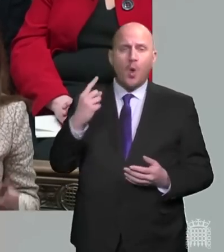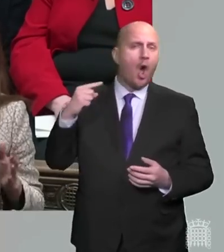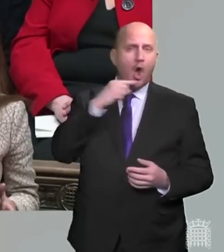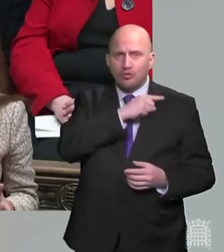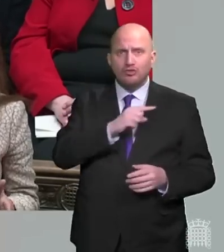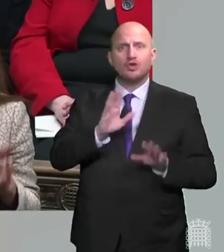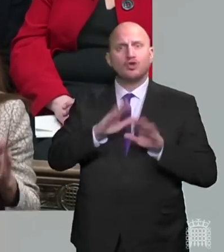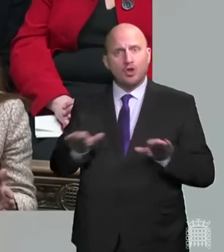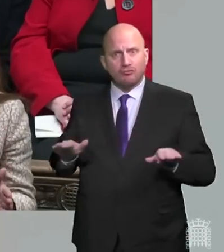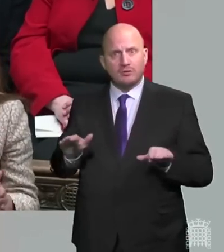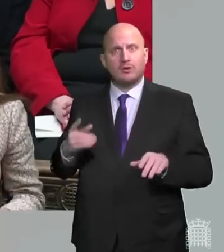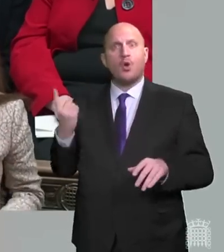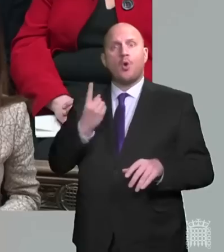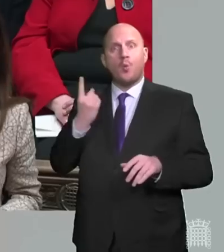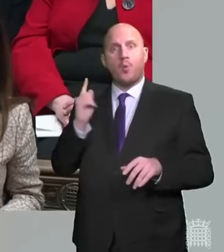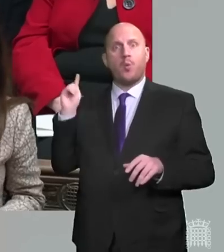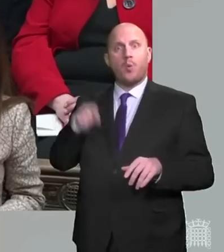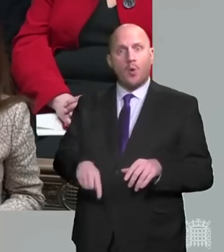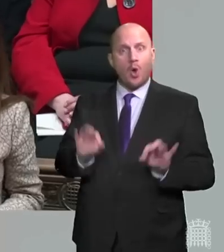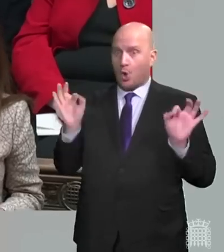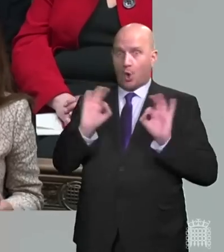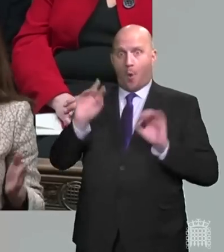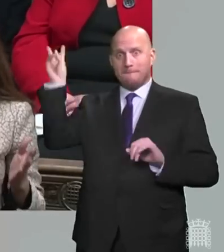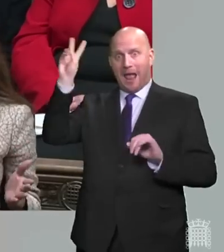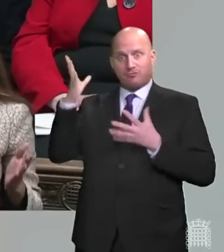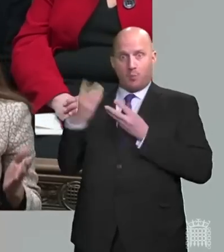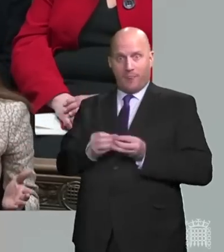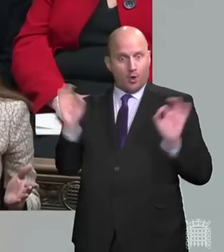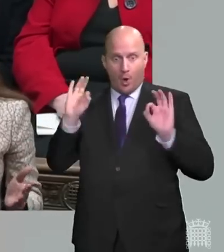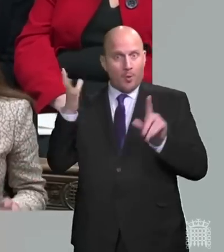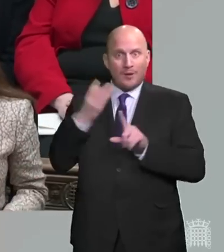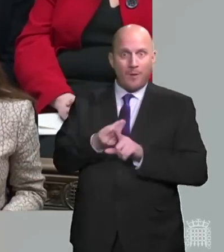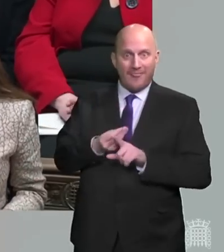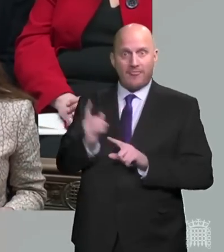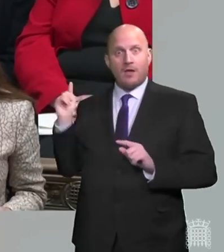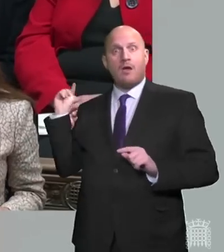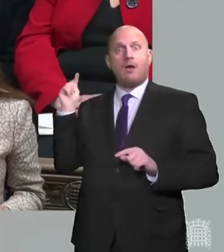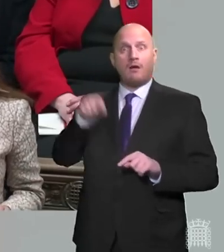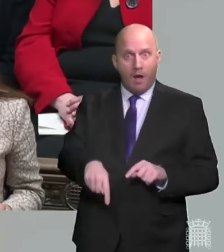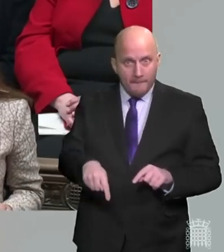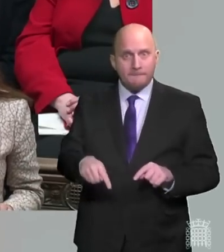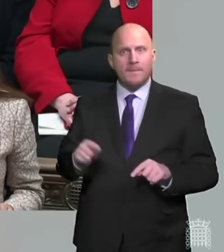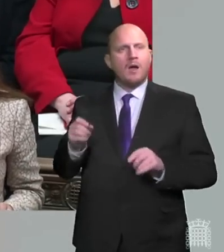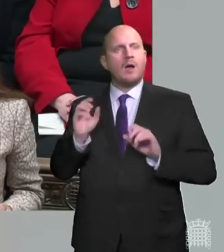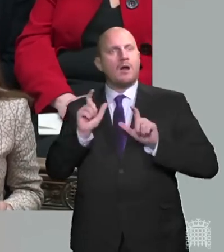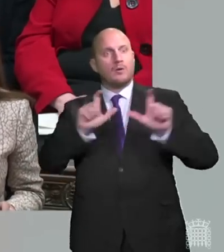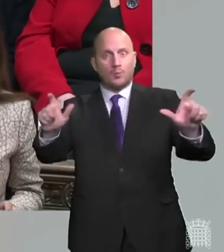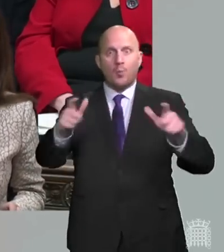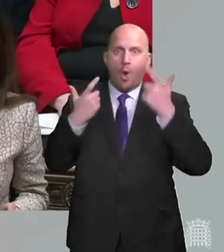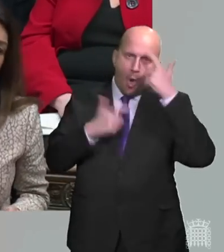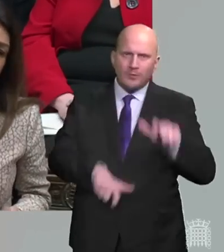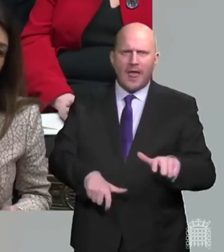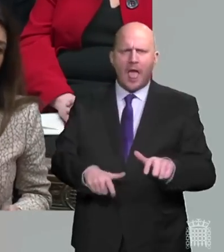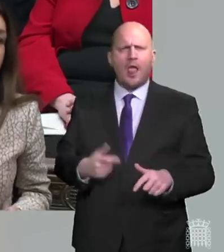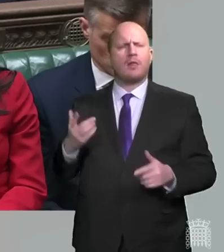children who are missing from hotels in the UK. Ministers have admitted that they have no idea about the whereabouts of